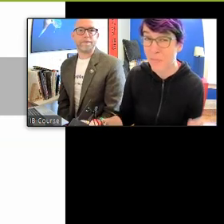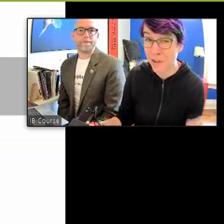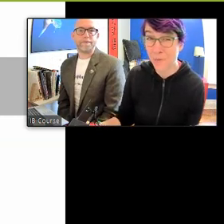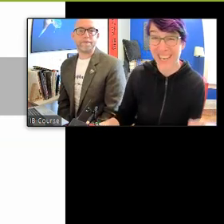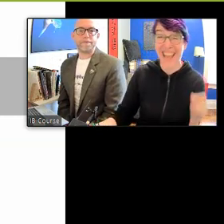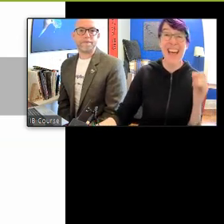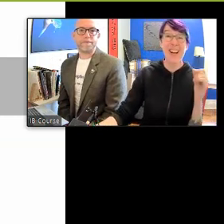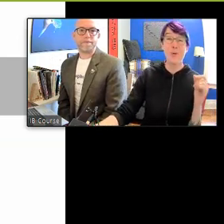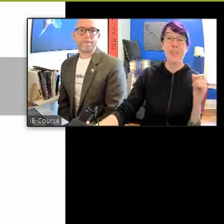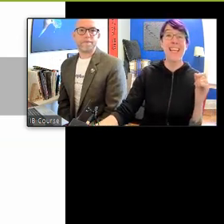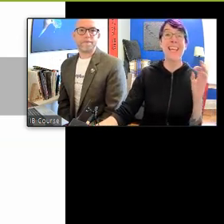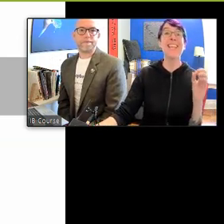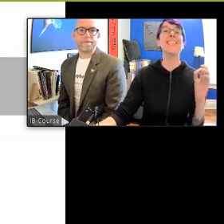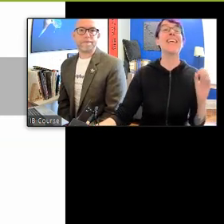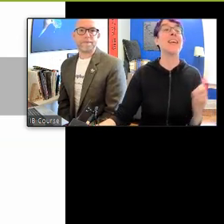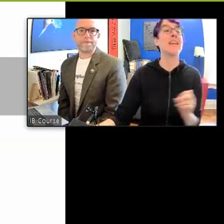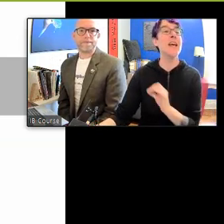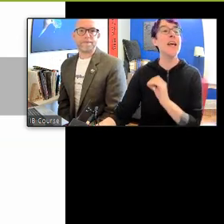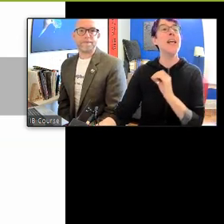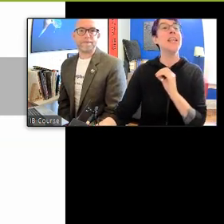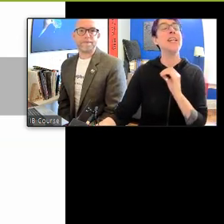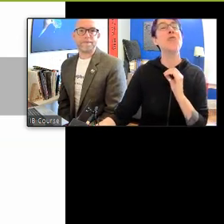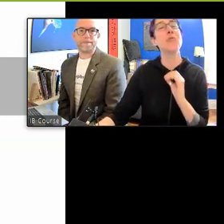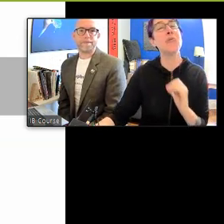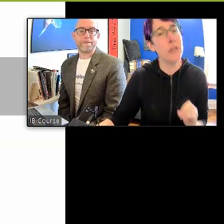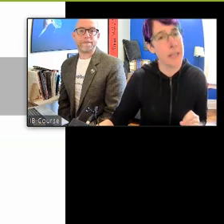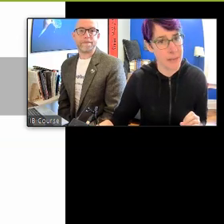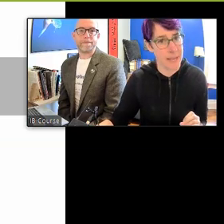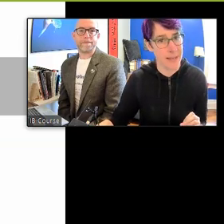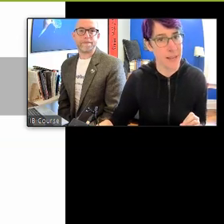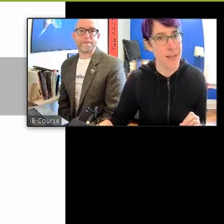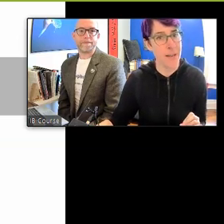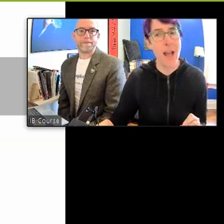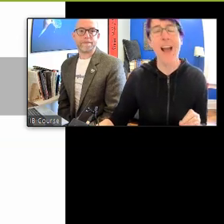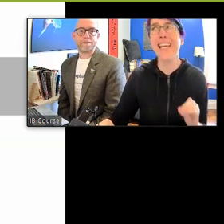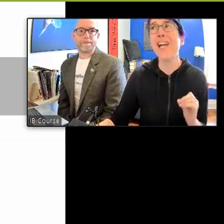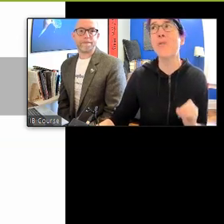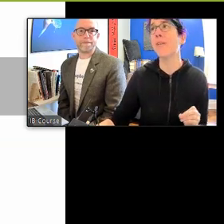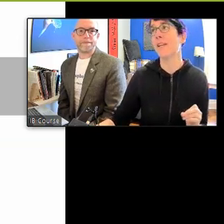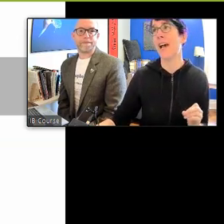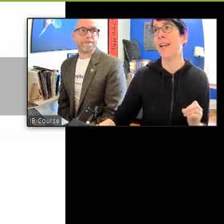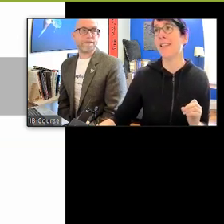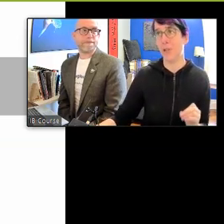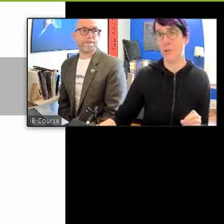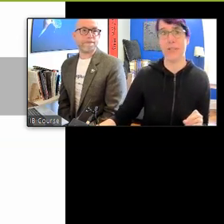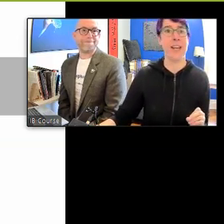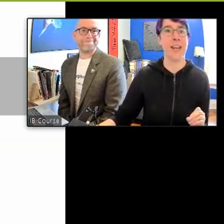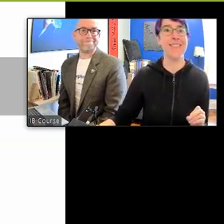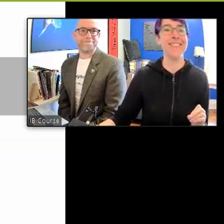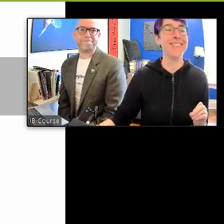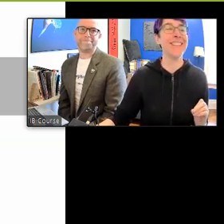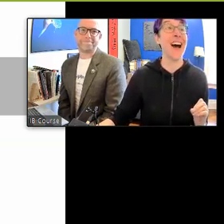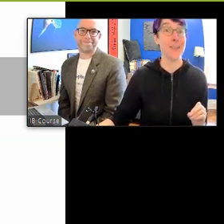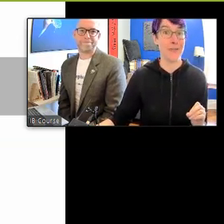to hemoglobin? And that cool thing is in the truly amazing, equally as